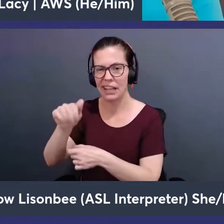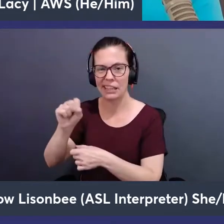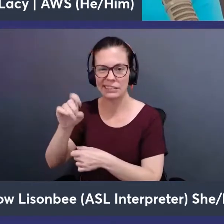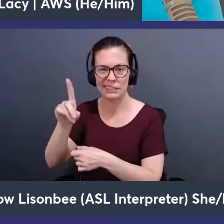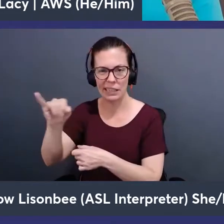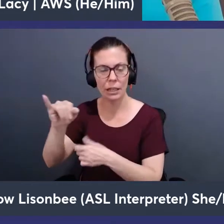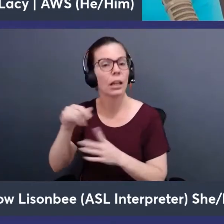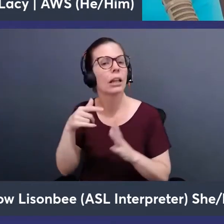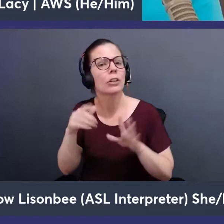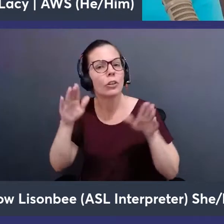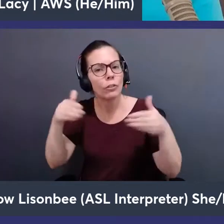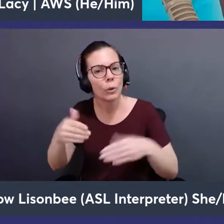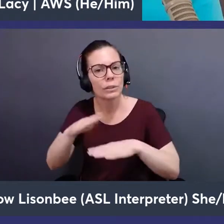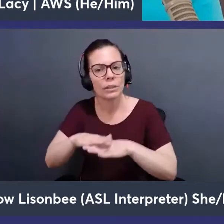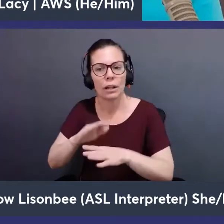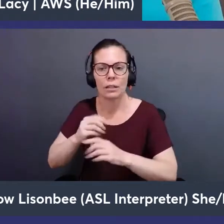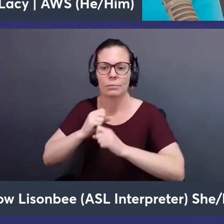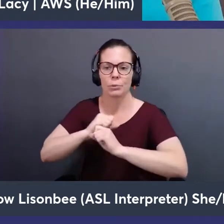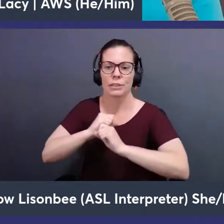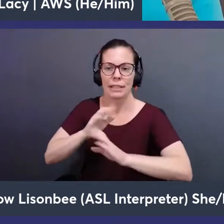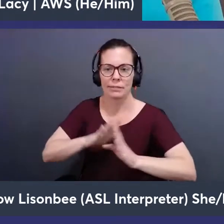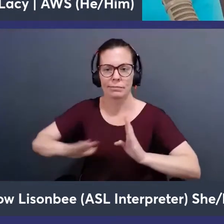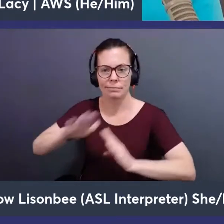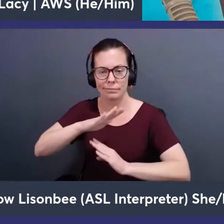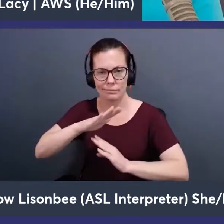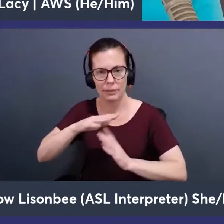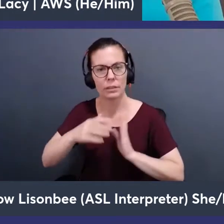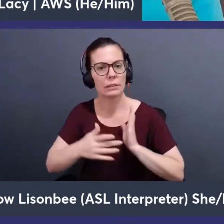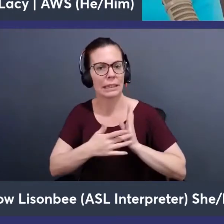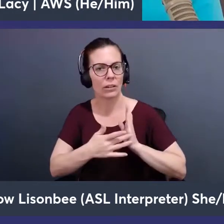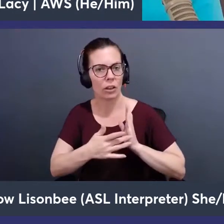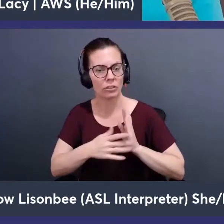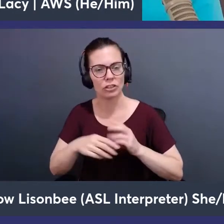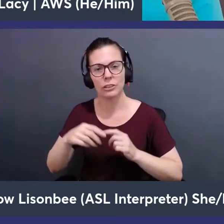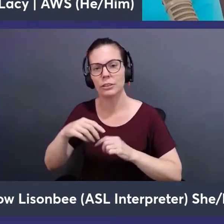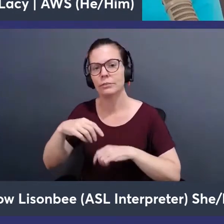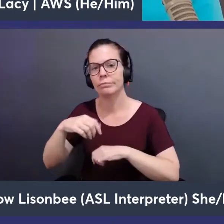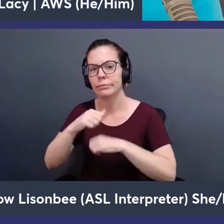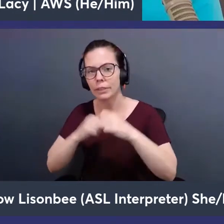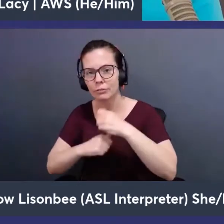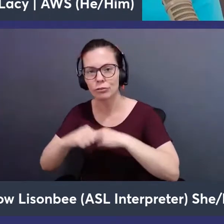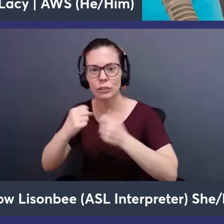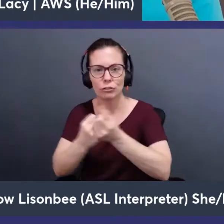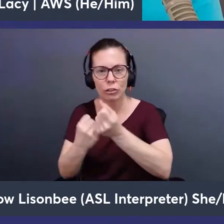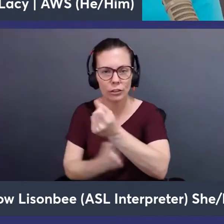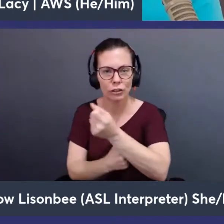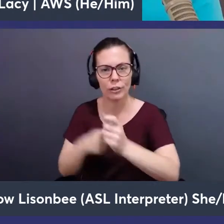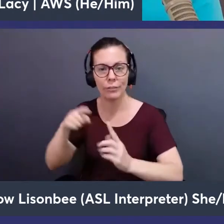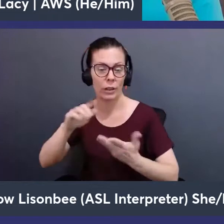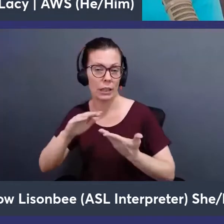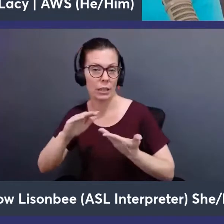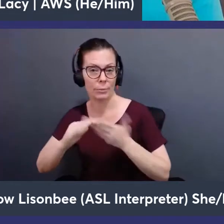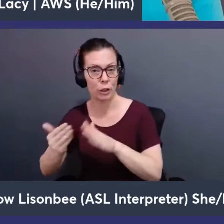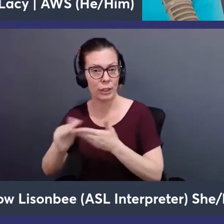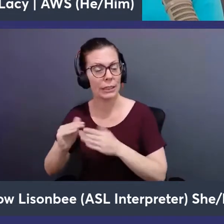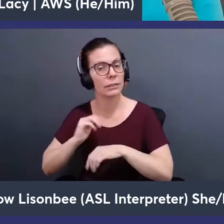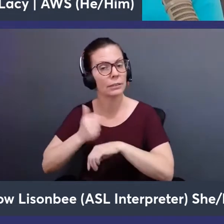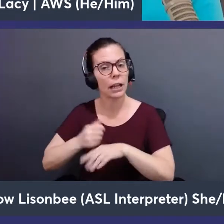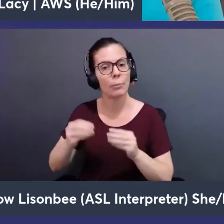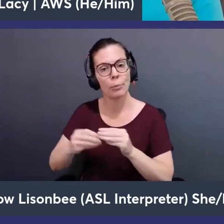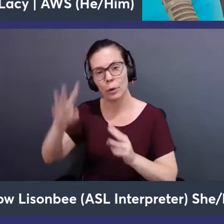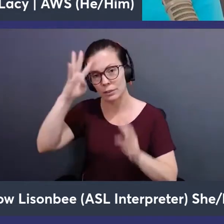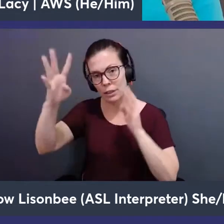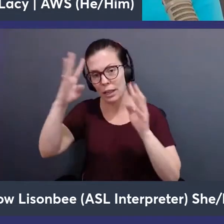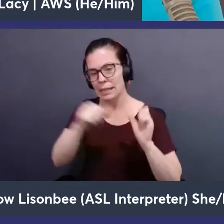kind of a tech for good program. We want to use technology, infrastructure to community to create more innovation in